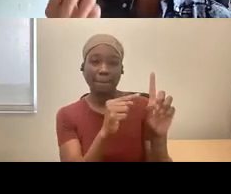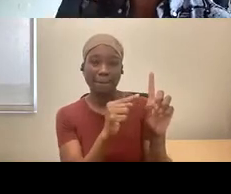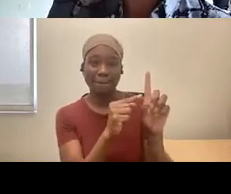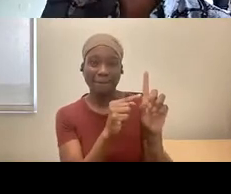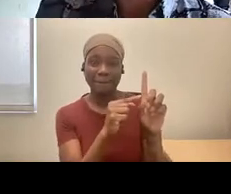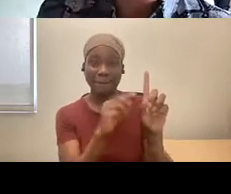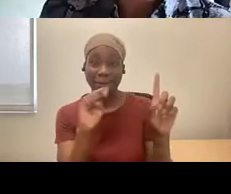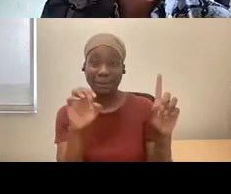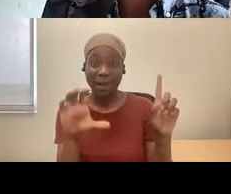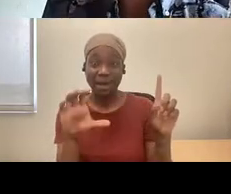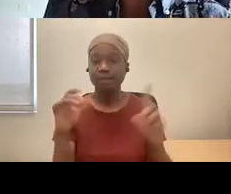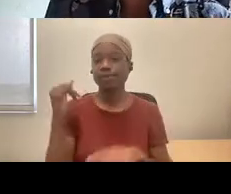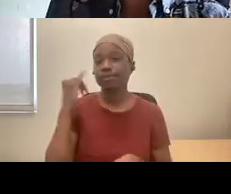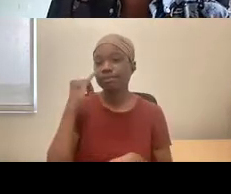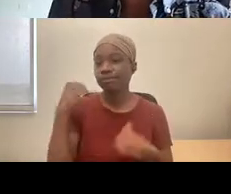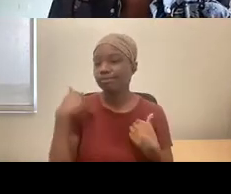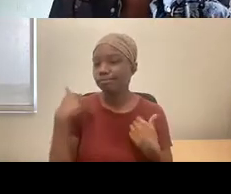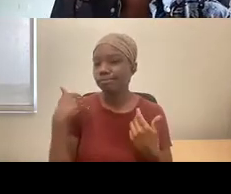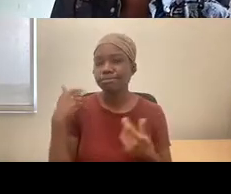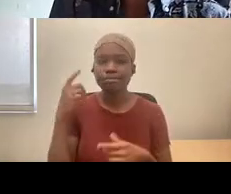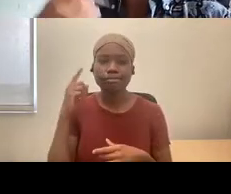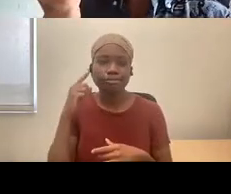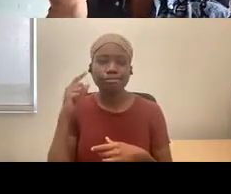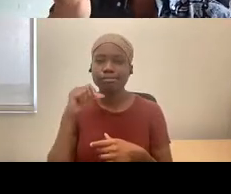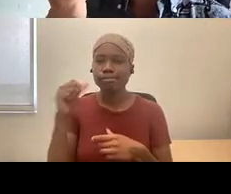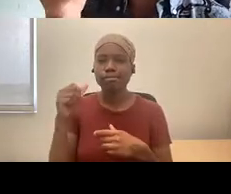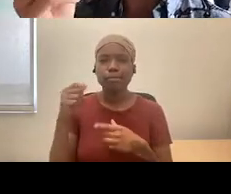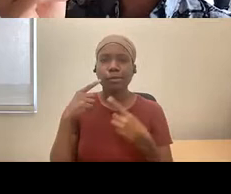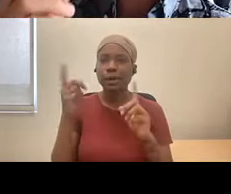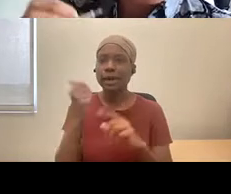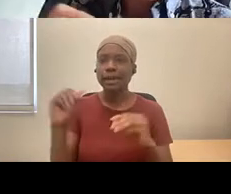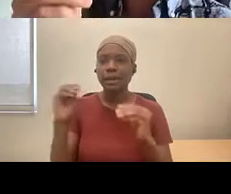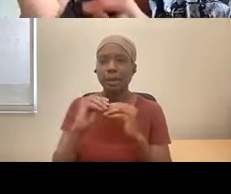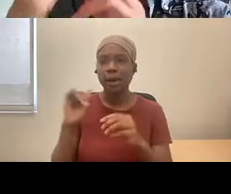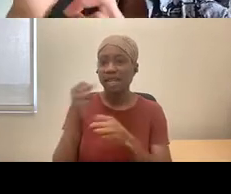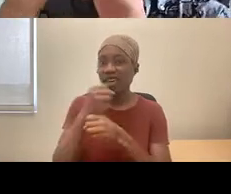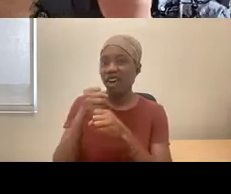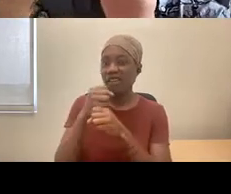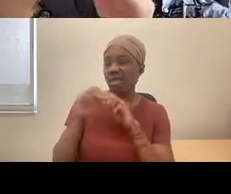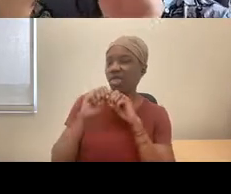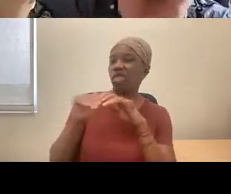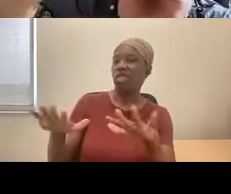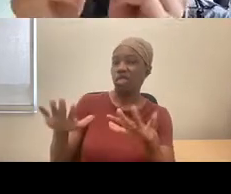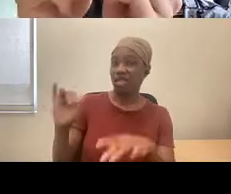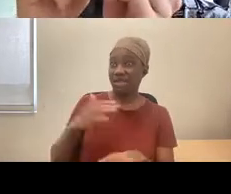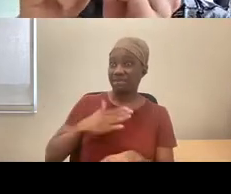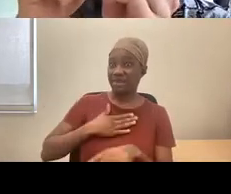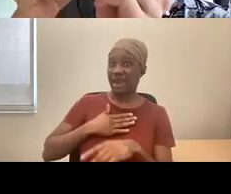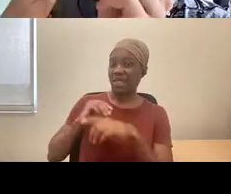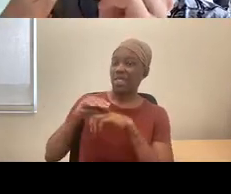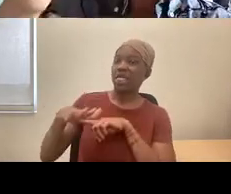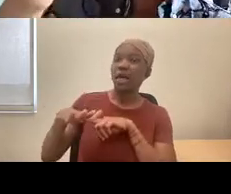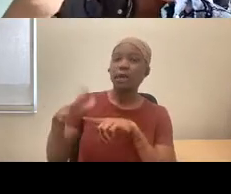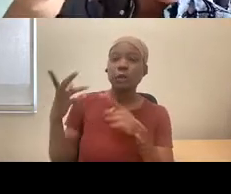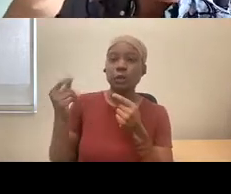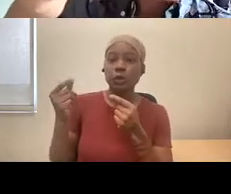earbuds that say stopped working, maybe you spilled coffee on them, like I probably did to these, You can chop off this little